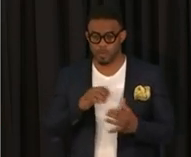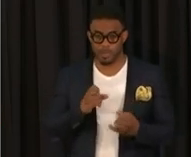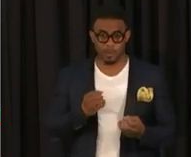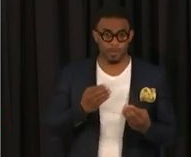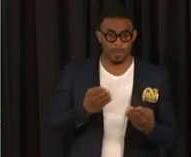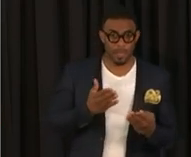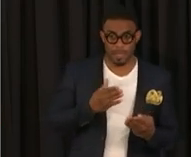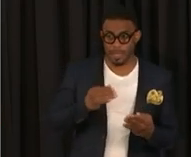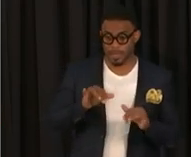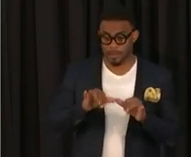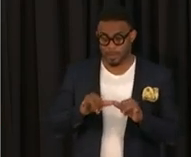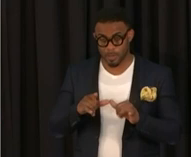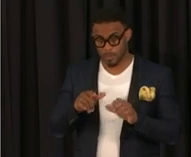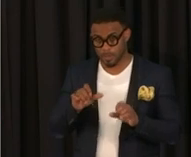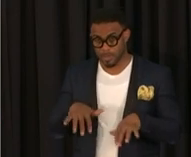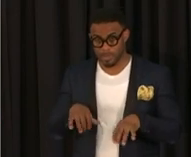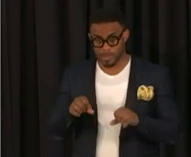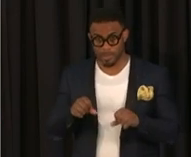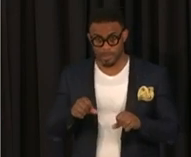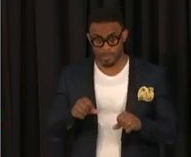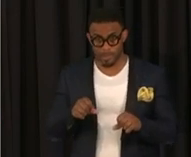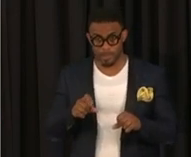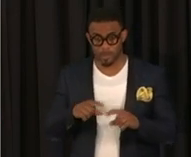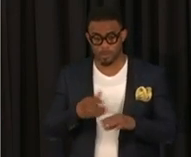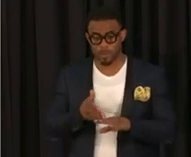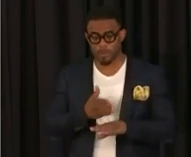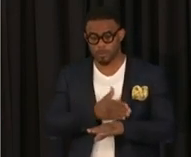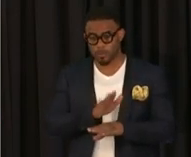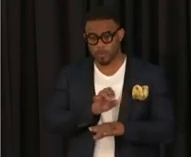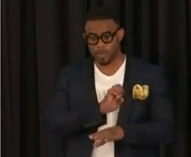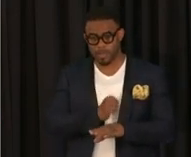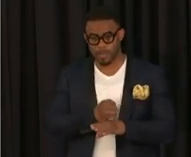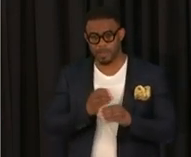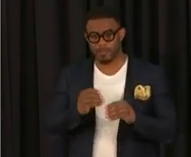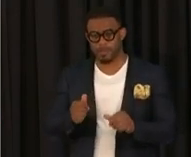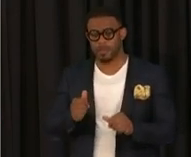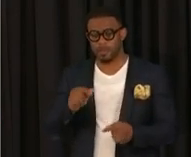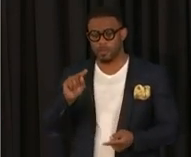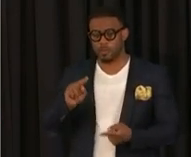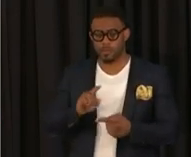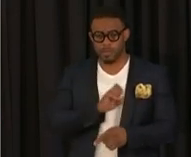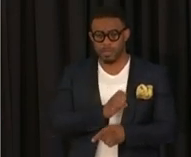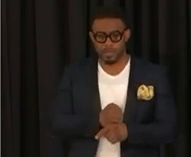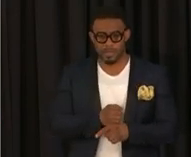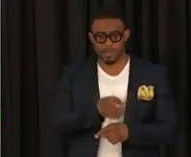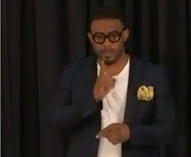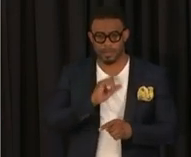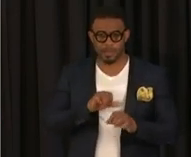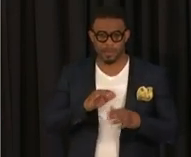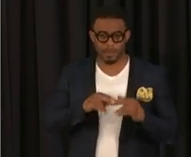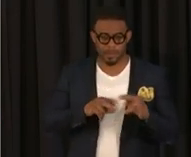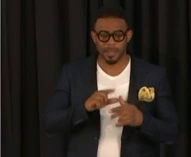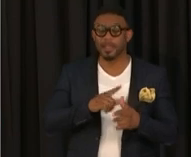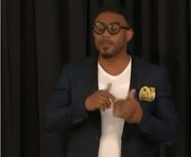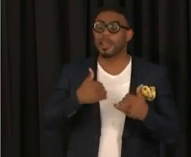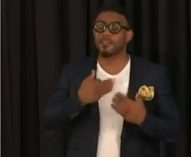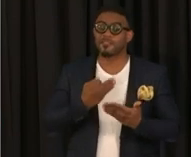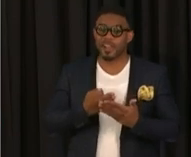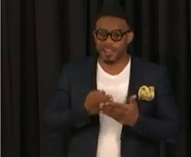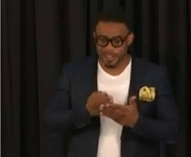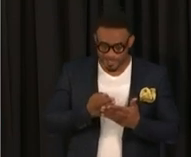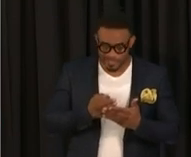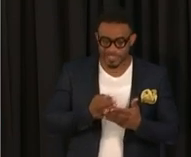services that we can provide and the measures that you can take to improve your energy efficiency and reduce your energy consumption in your building. And